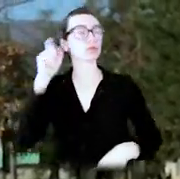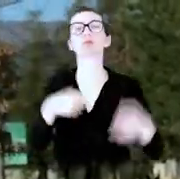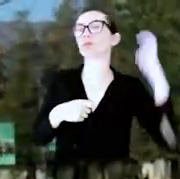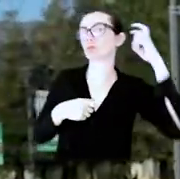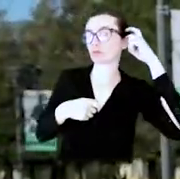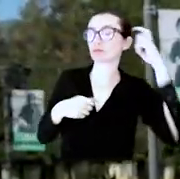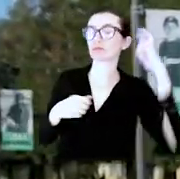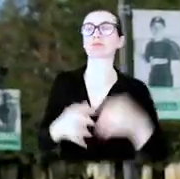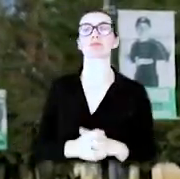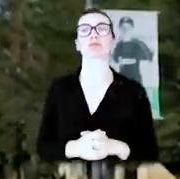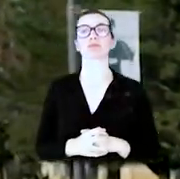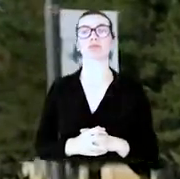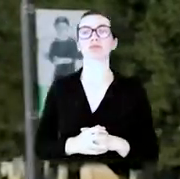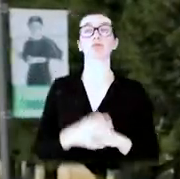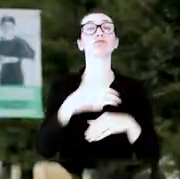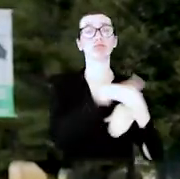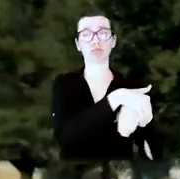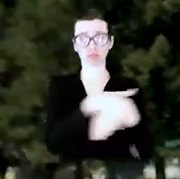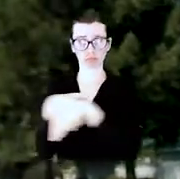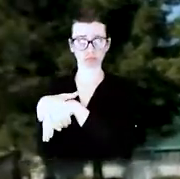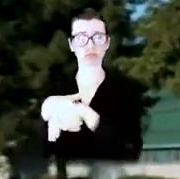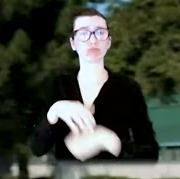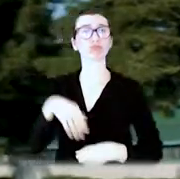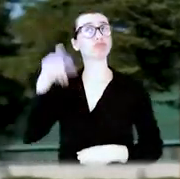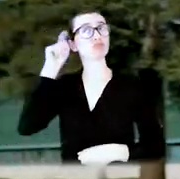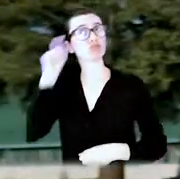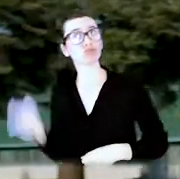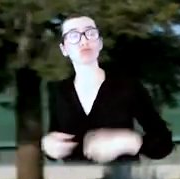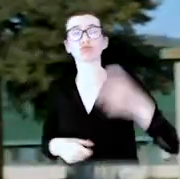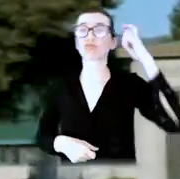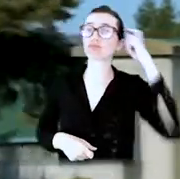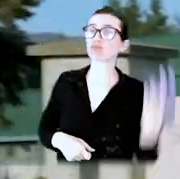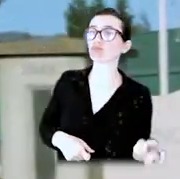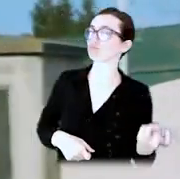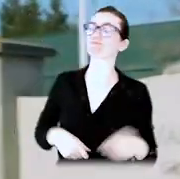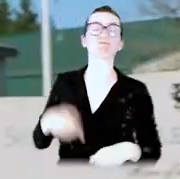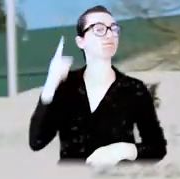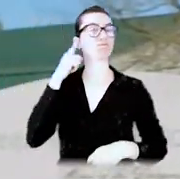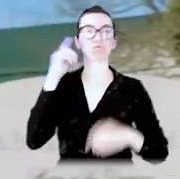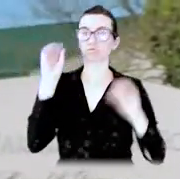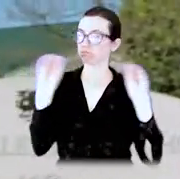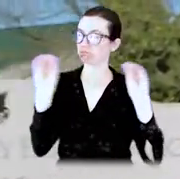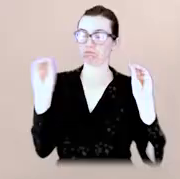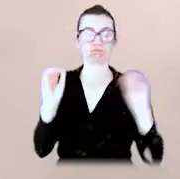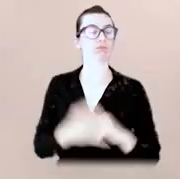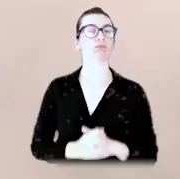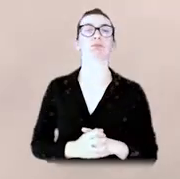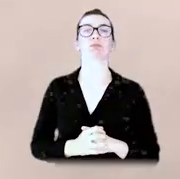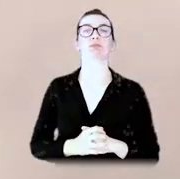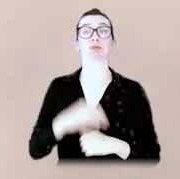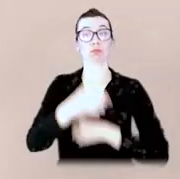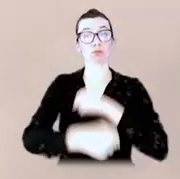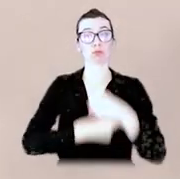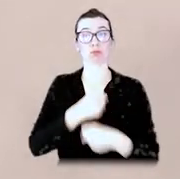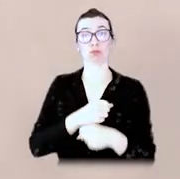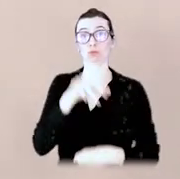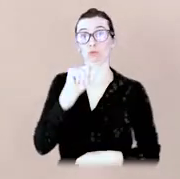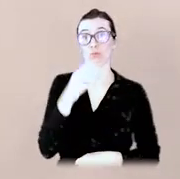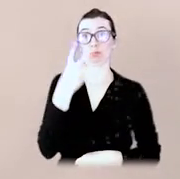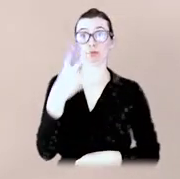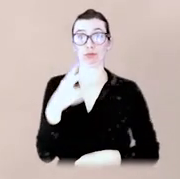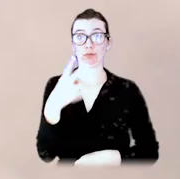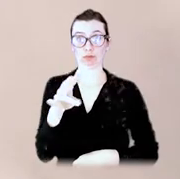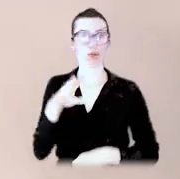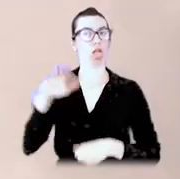At night, when she removes her hearing devices, she can't hear anything. In 2017, prior to being matched with